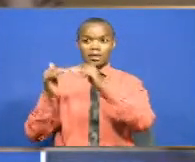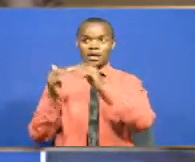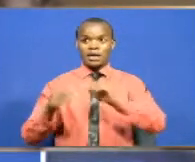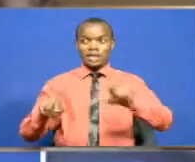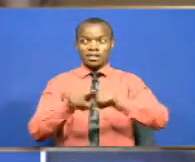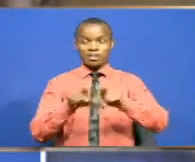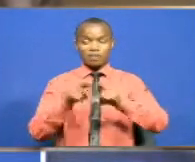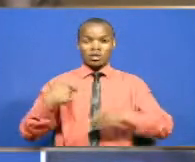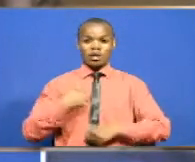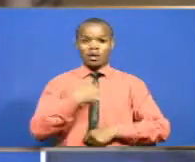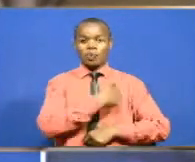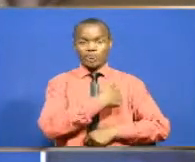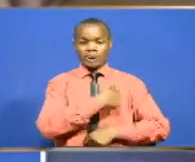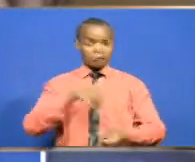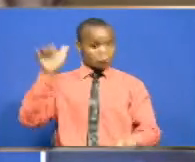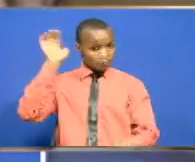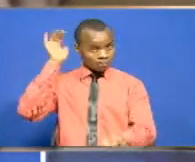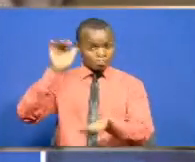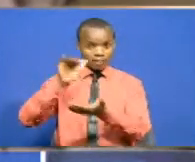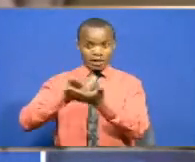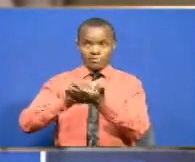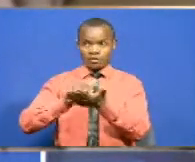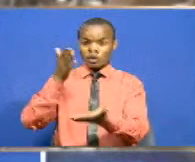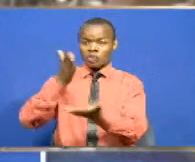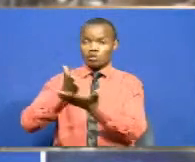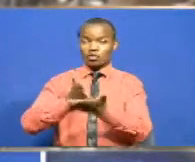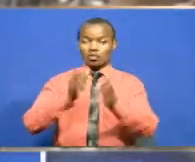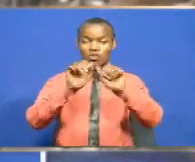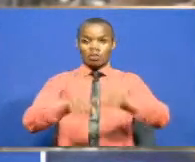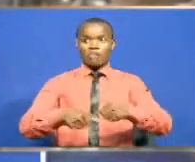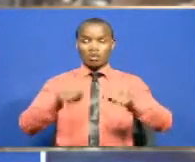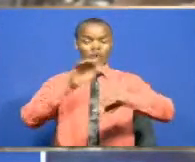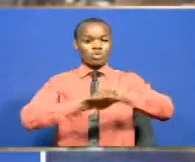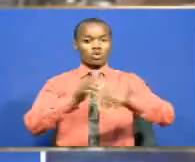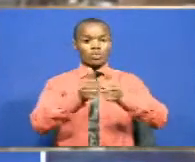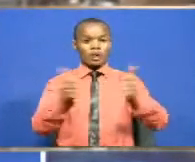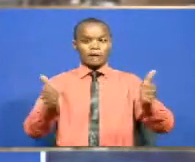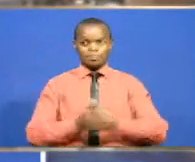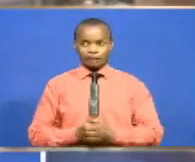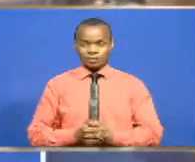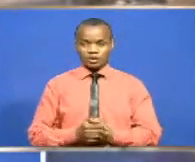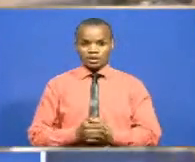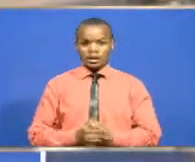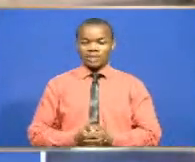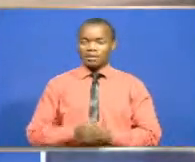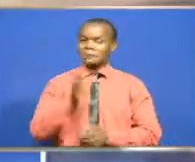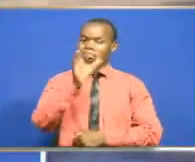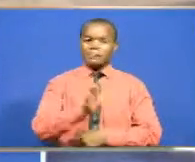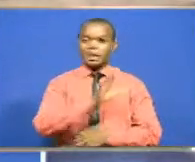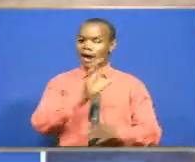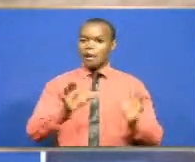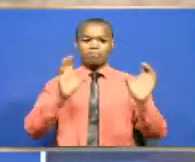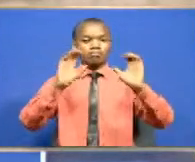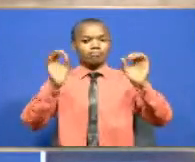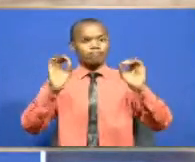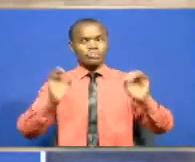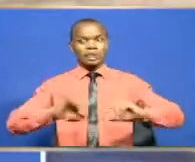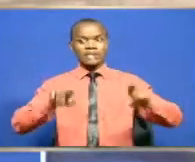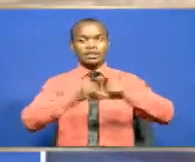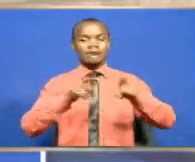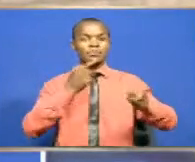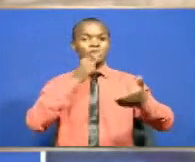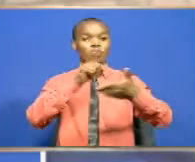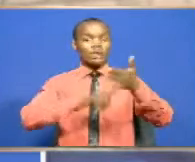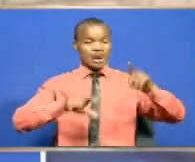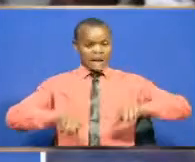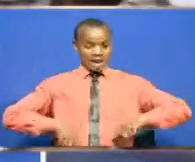kwamba itakuwa na mwelekeo mzuri. Dismissing claims he was a criminal on the run, Lema said he fears for his life and those